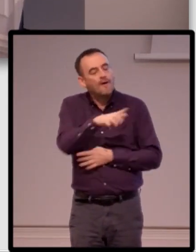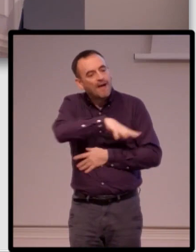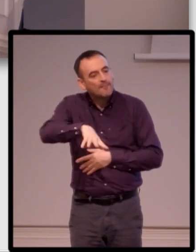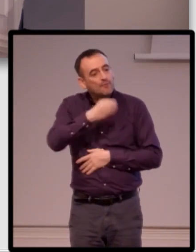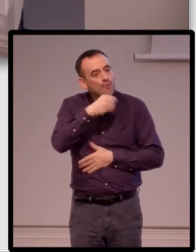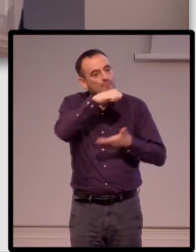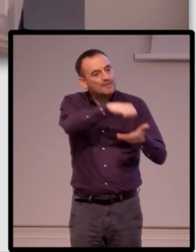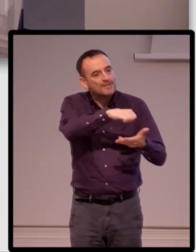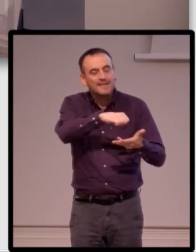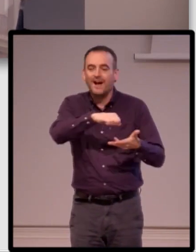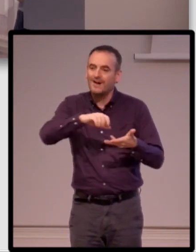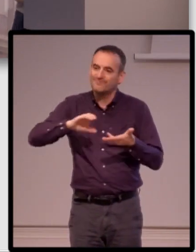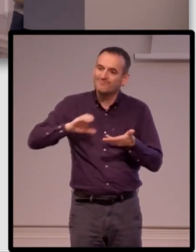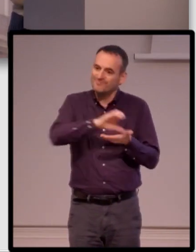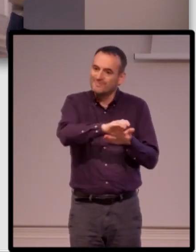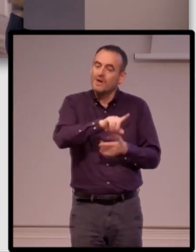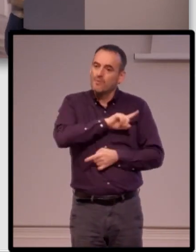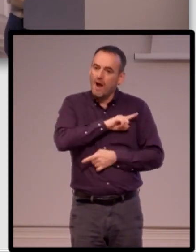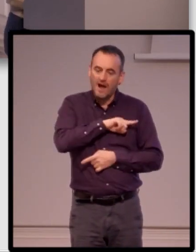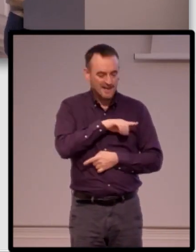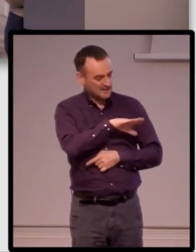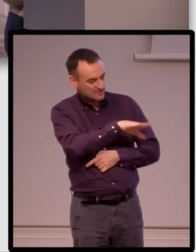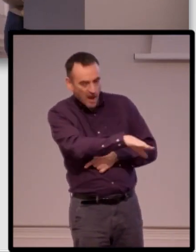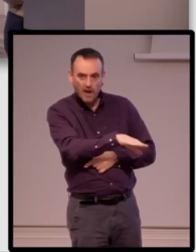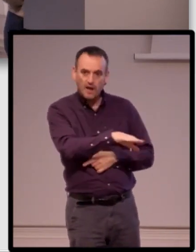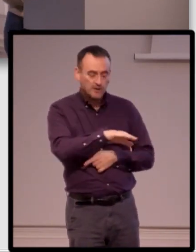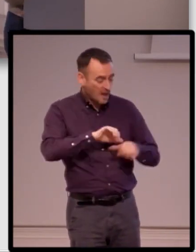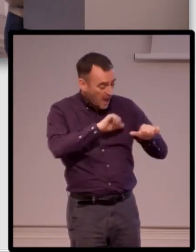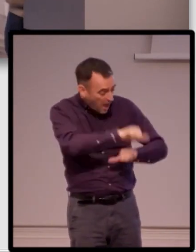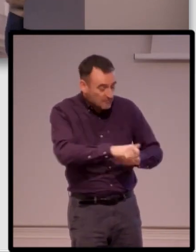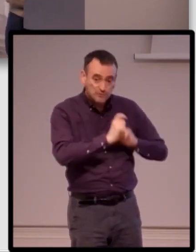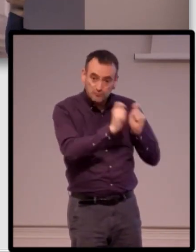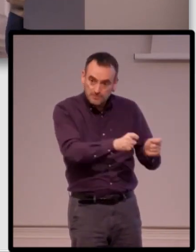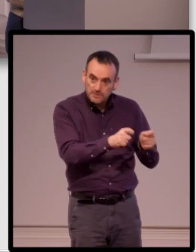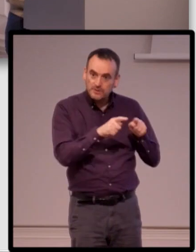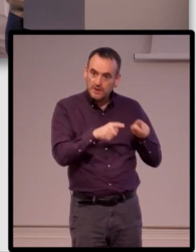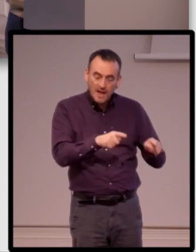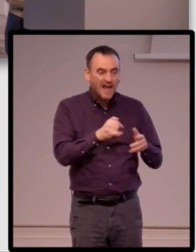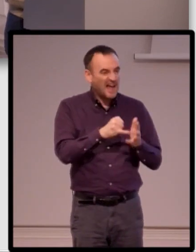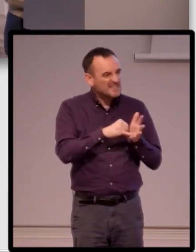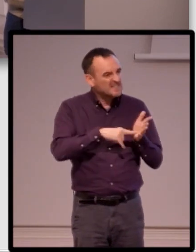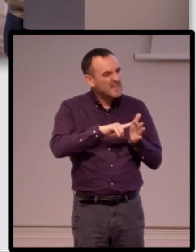accommodate, unpredictable appetites following chemo and steroids.